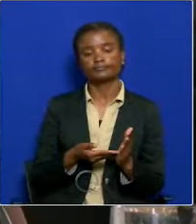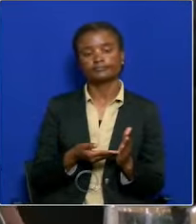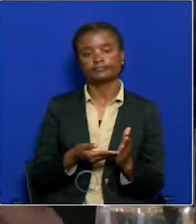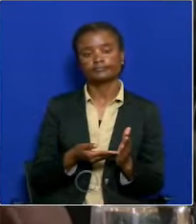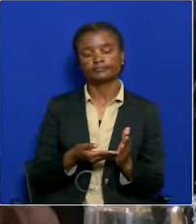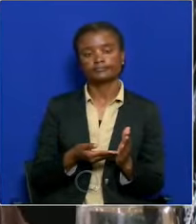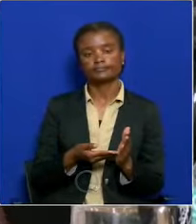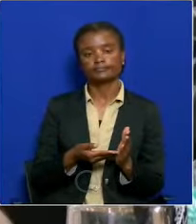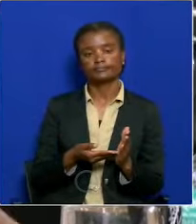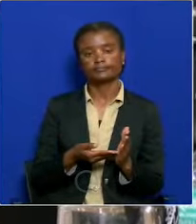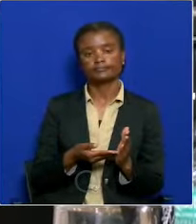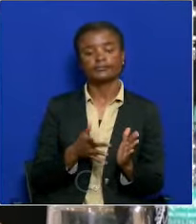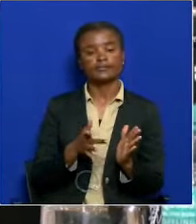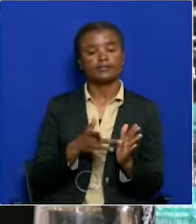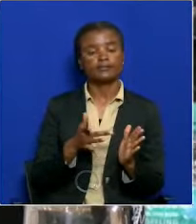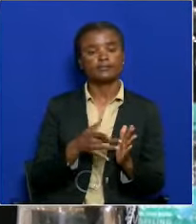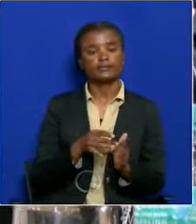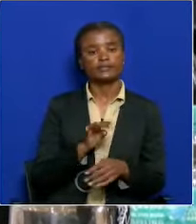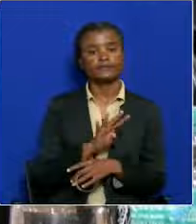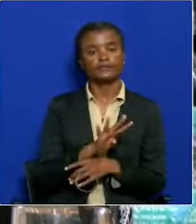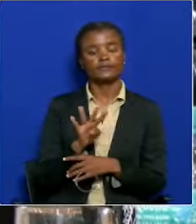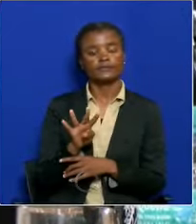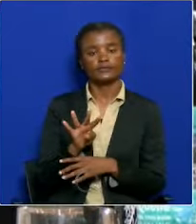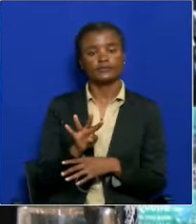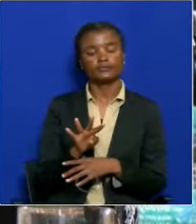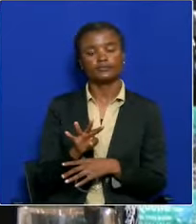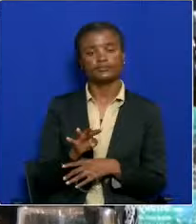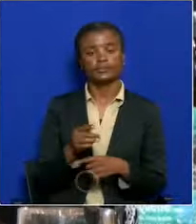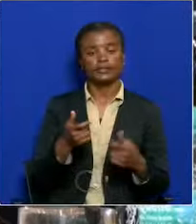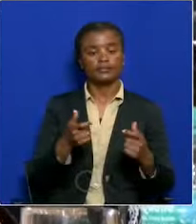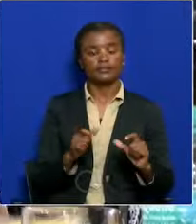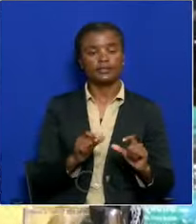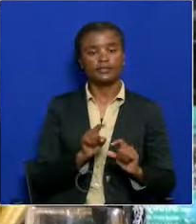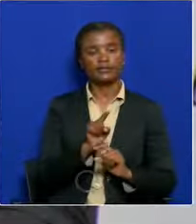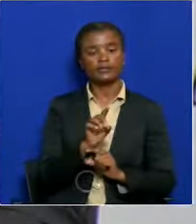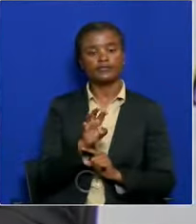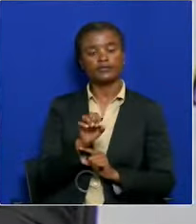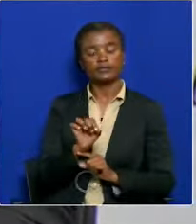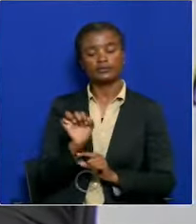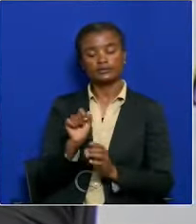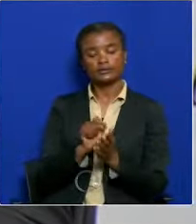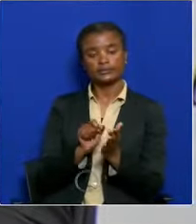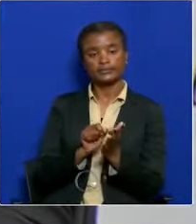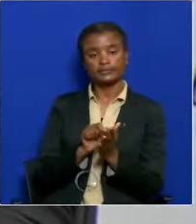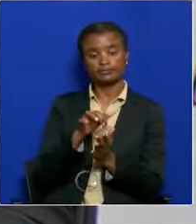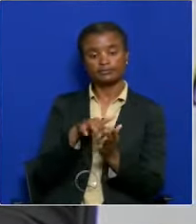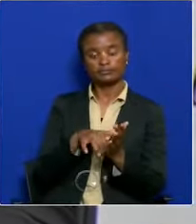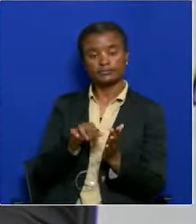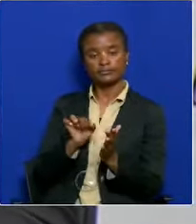page 44, so paragraph 140 of your statement.